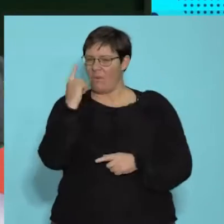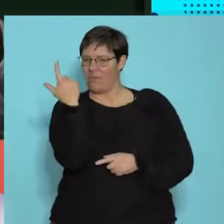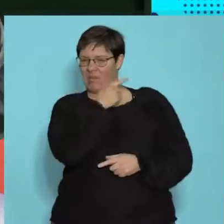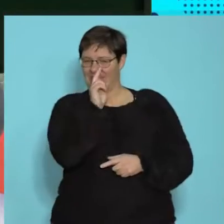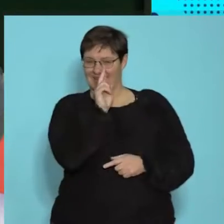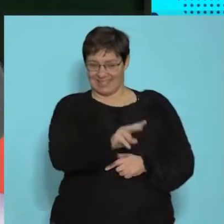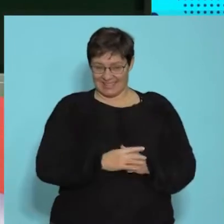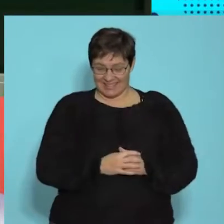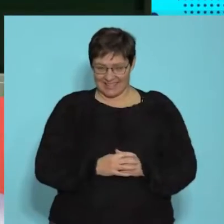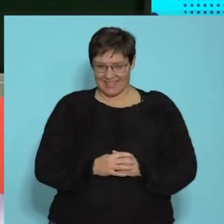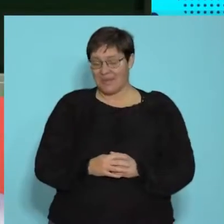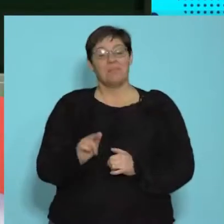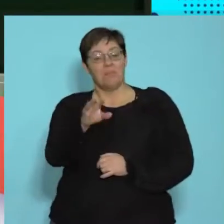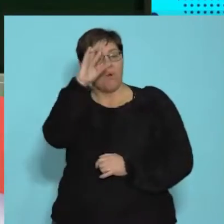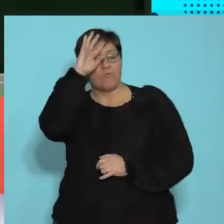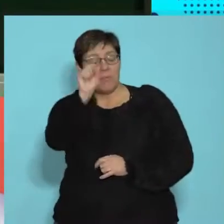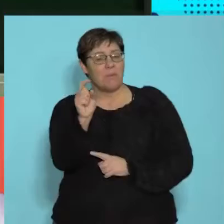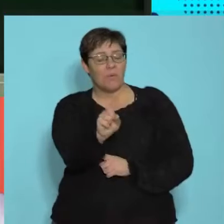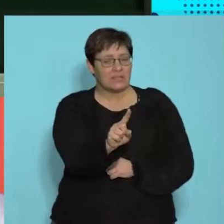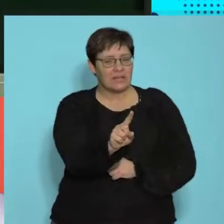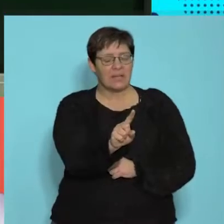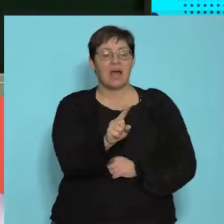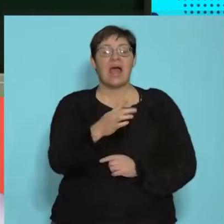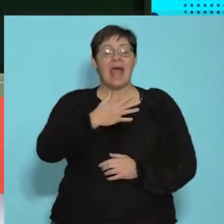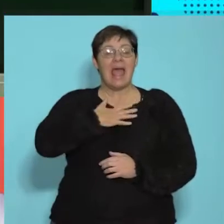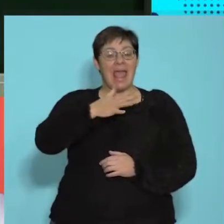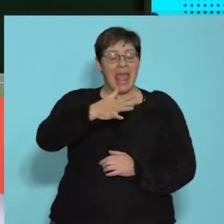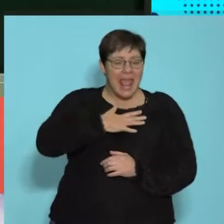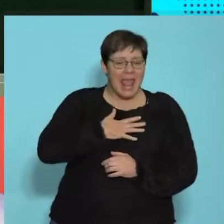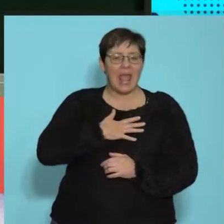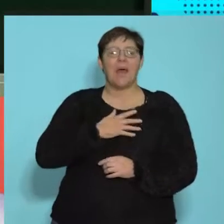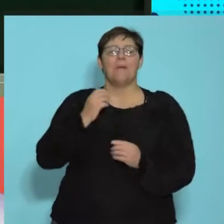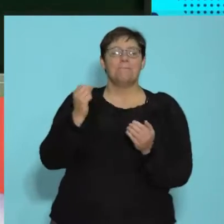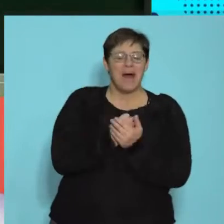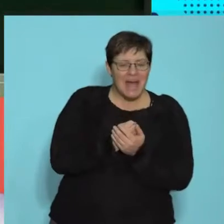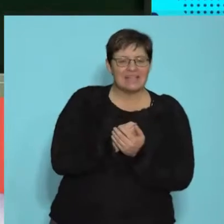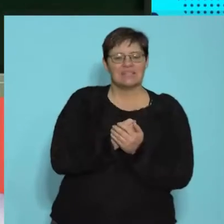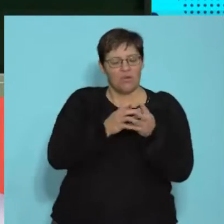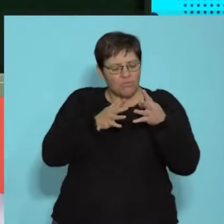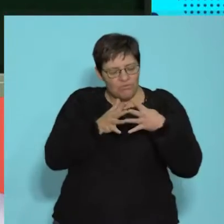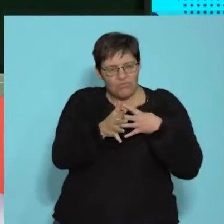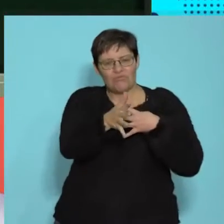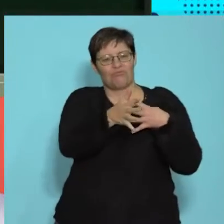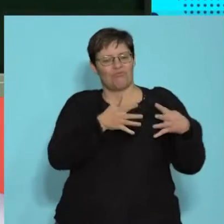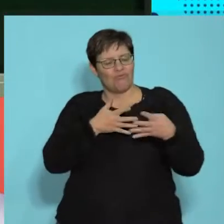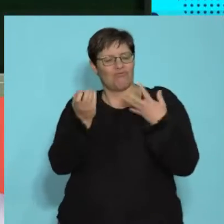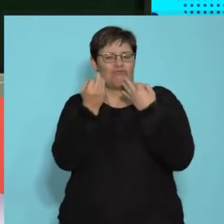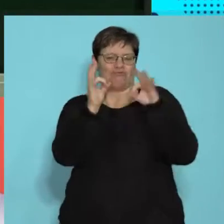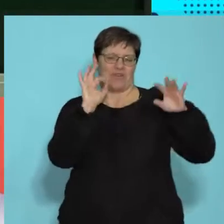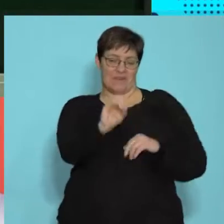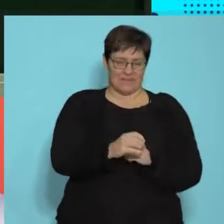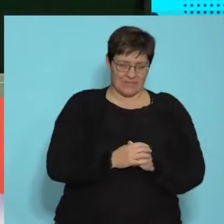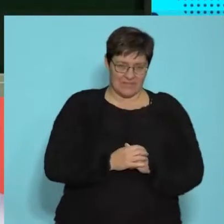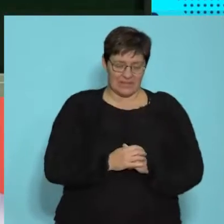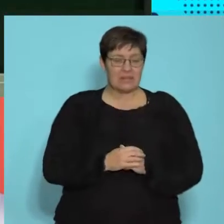nicely. And as I said to you, you've got to remember, the air must always be able to flow through freely. As